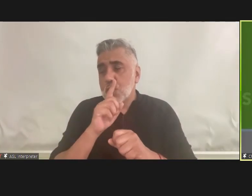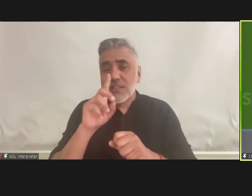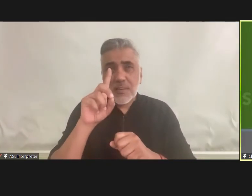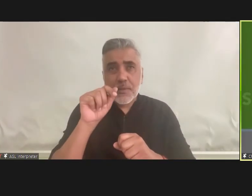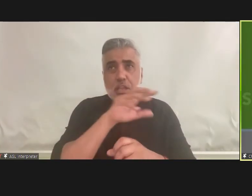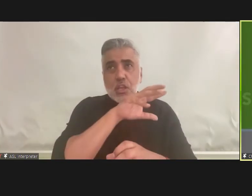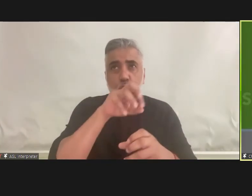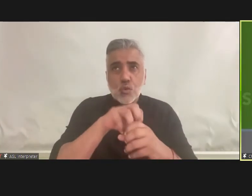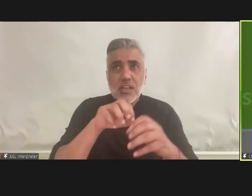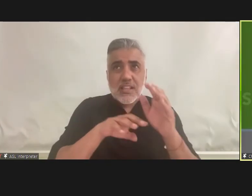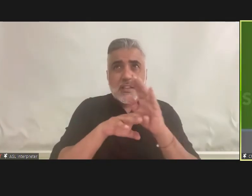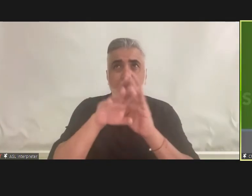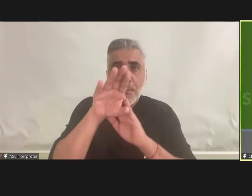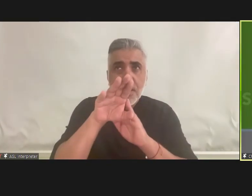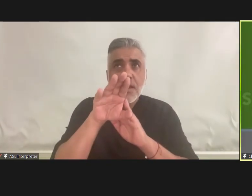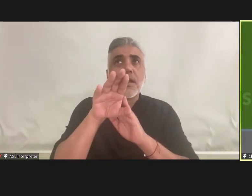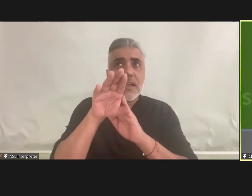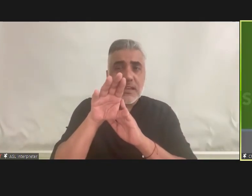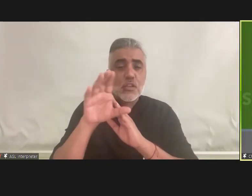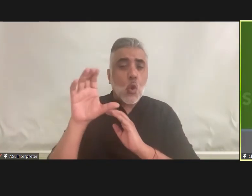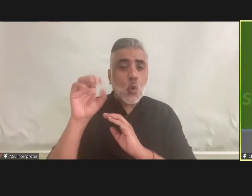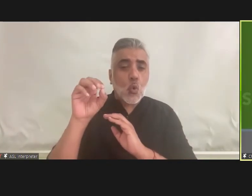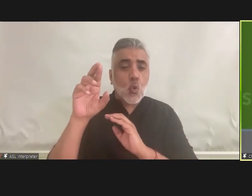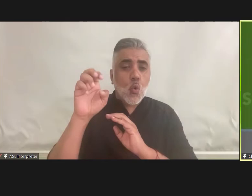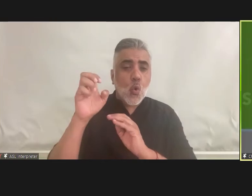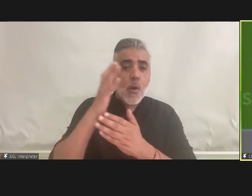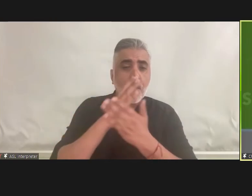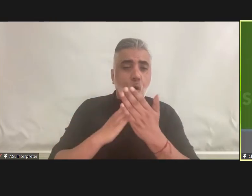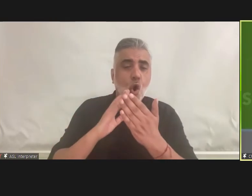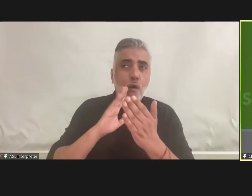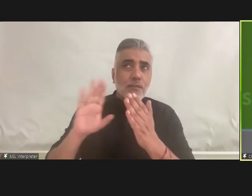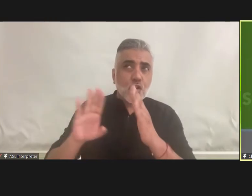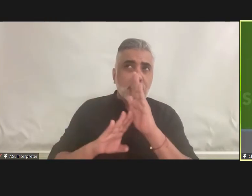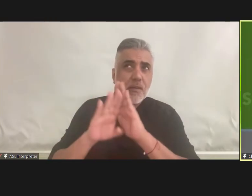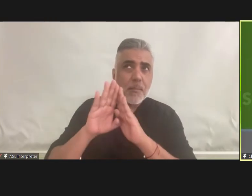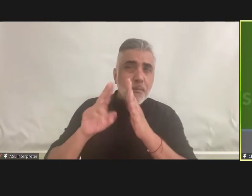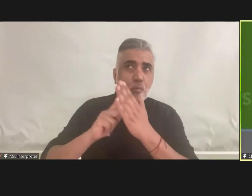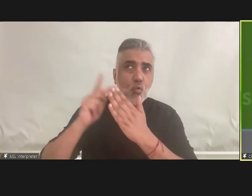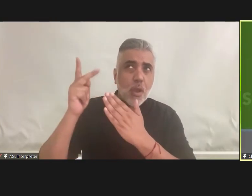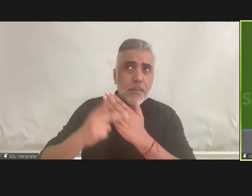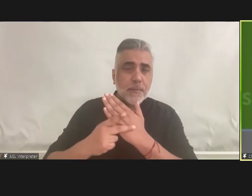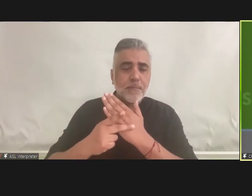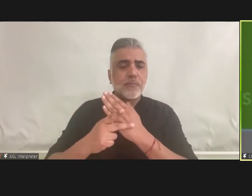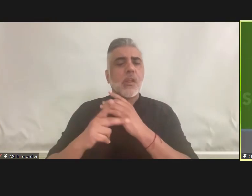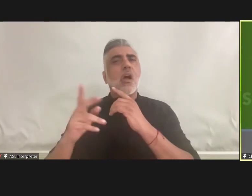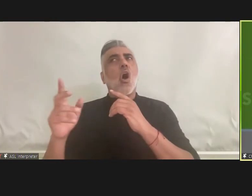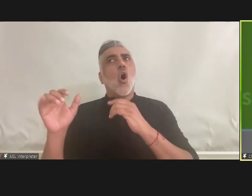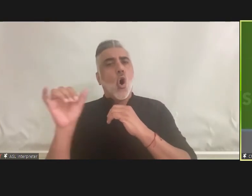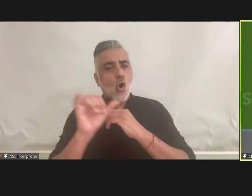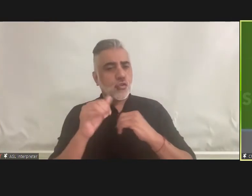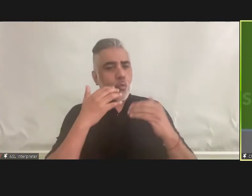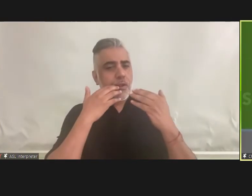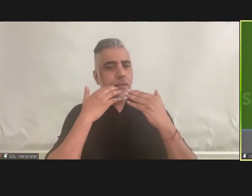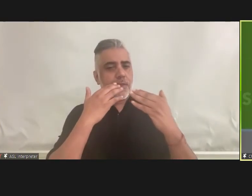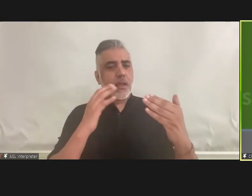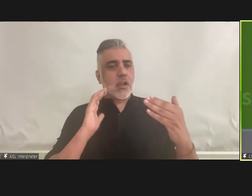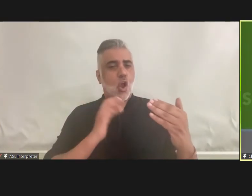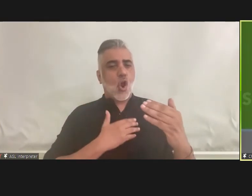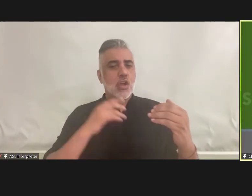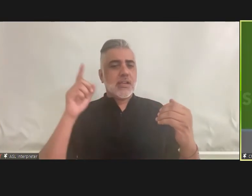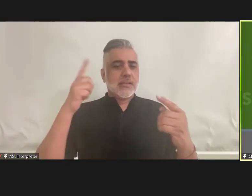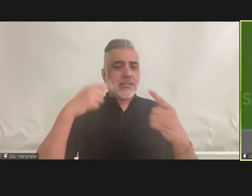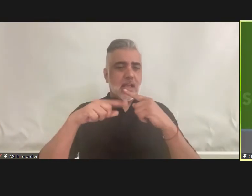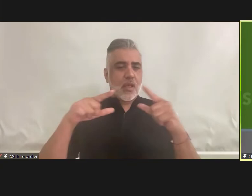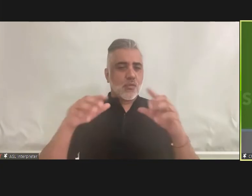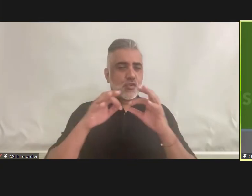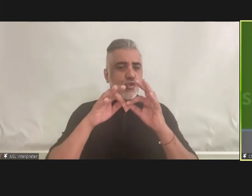inclusive development becomes a core part of their development programming. I would also, of course, like to thank our sign language